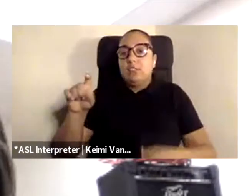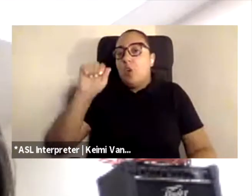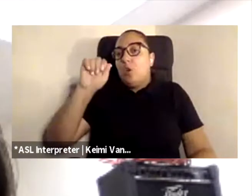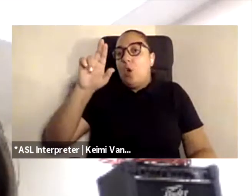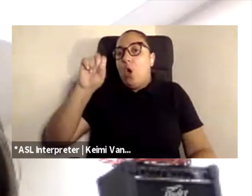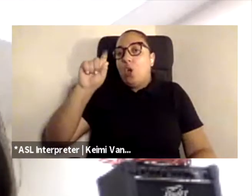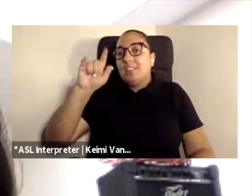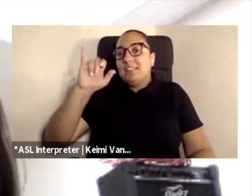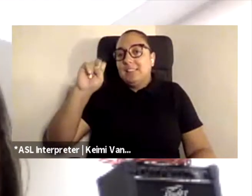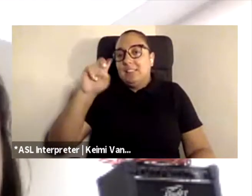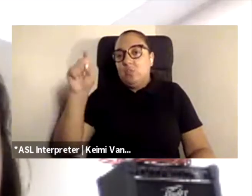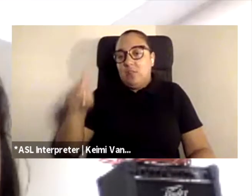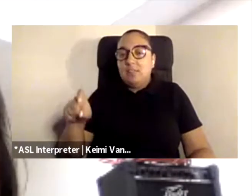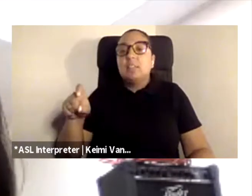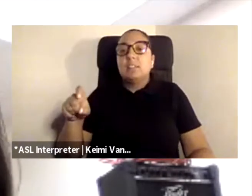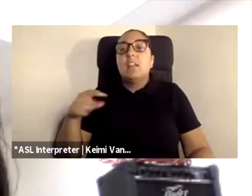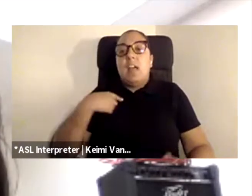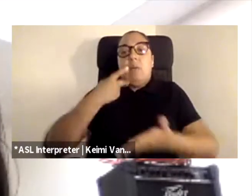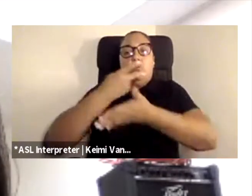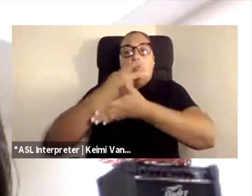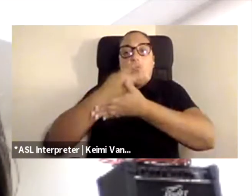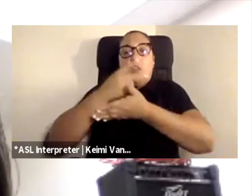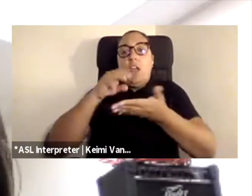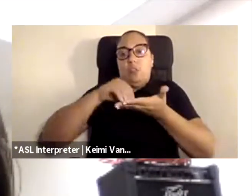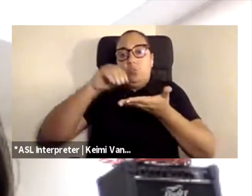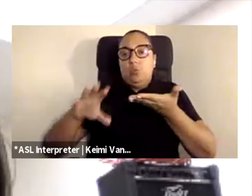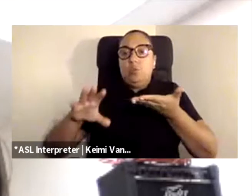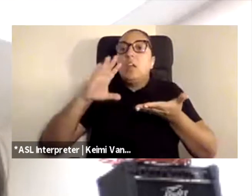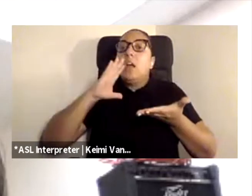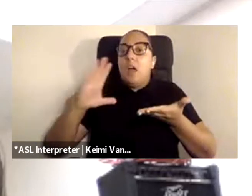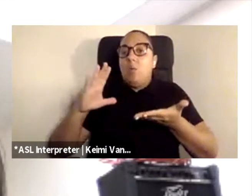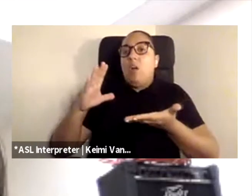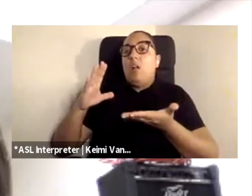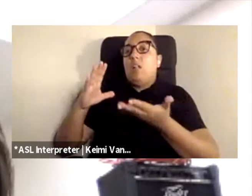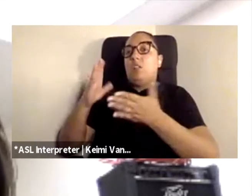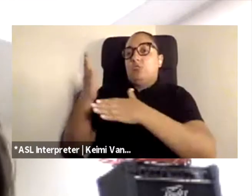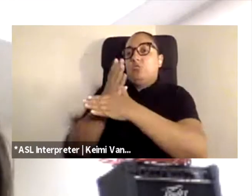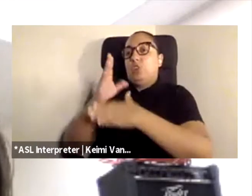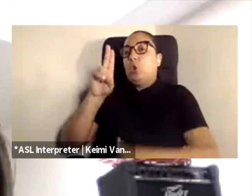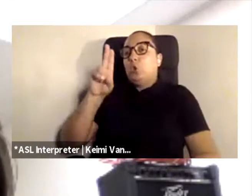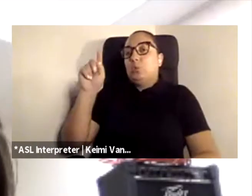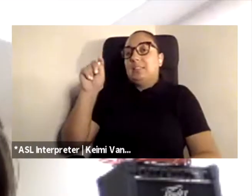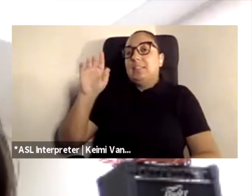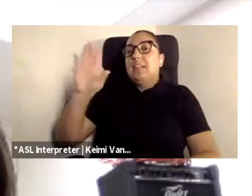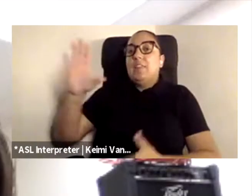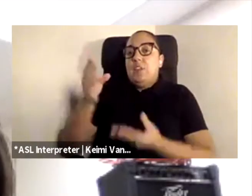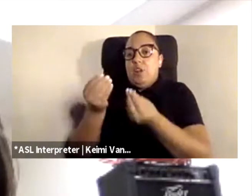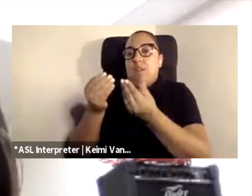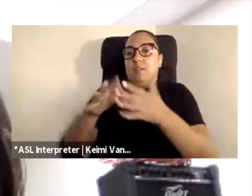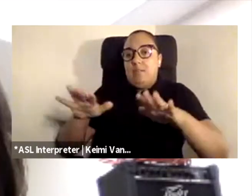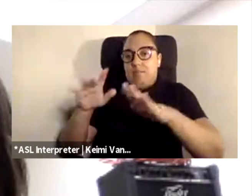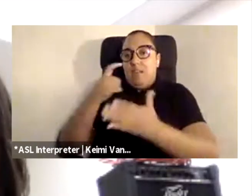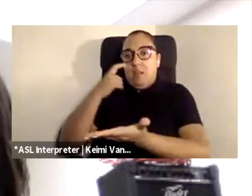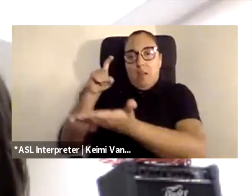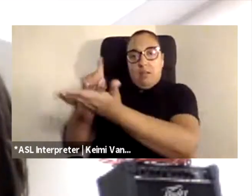student. So I'm going to share with you UT's land acknowledgement and also their land engagements and commitments as a